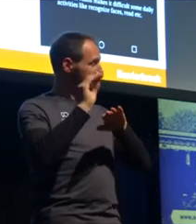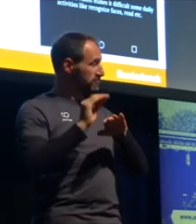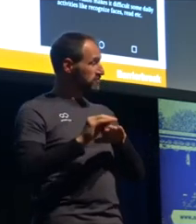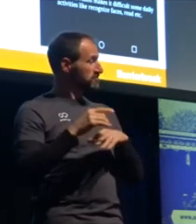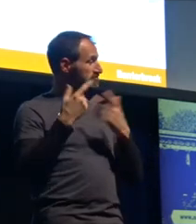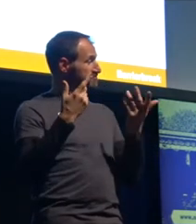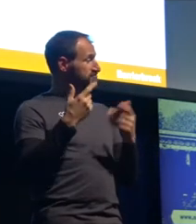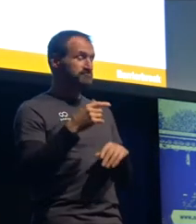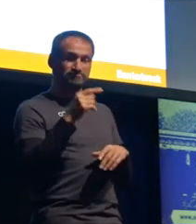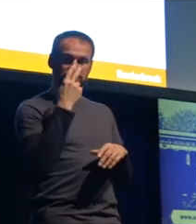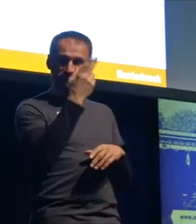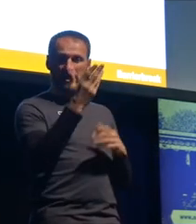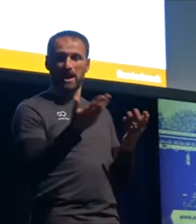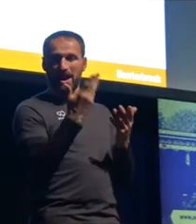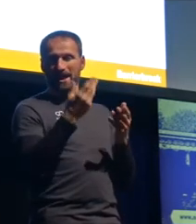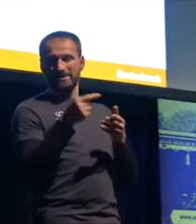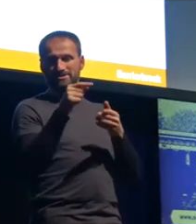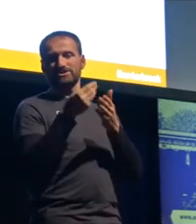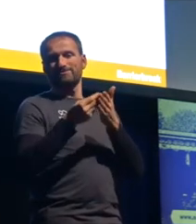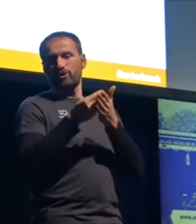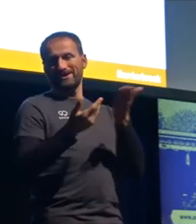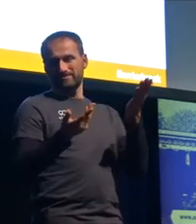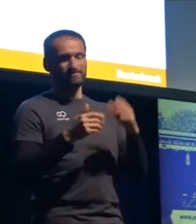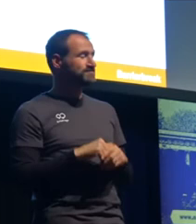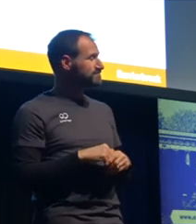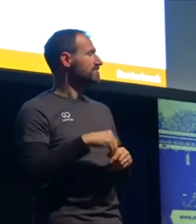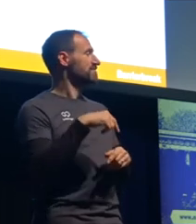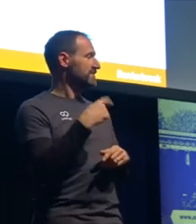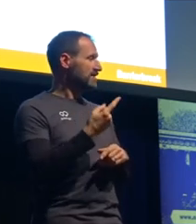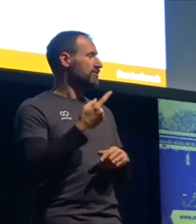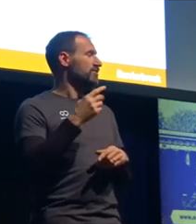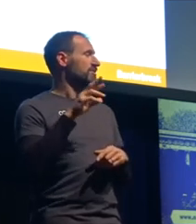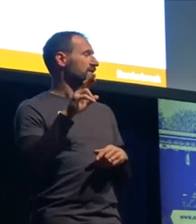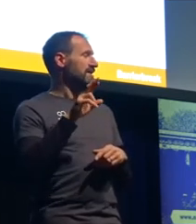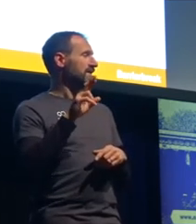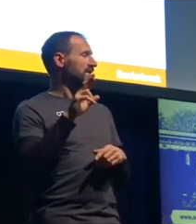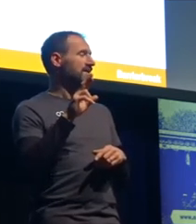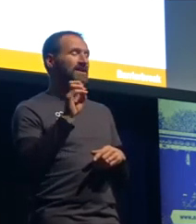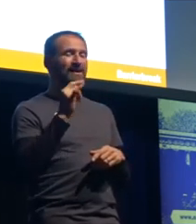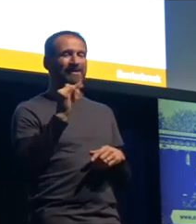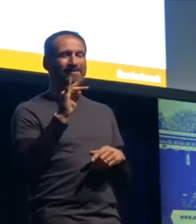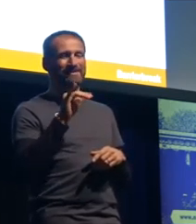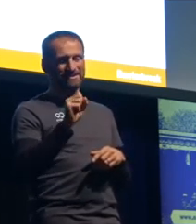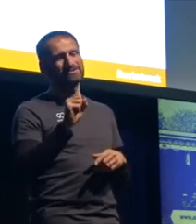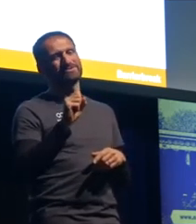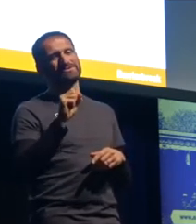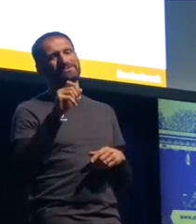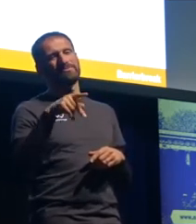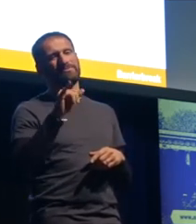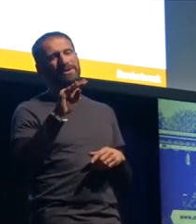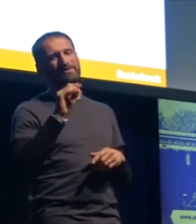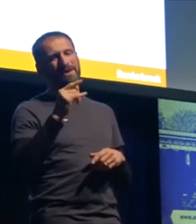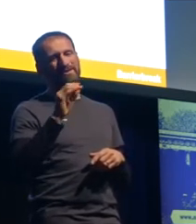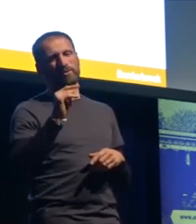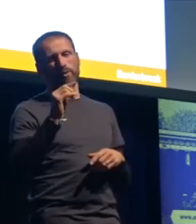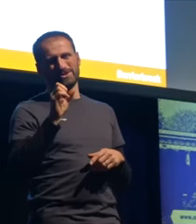achieve this thing. Same with retinitis pigmentosa. People don't know what it is. It's basically the